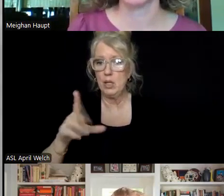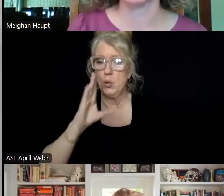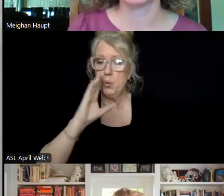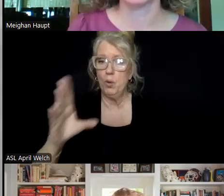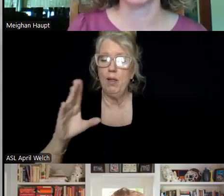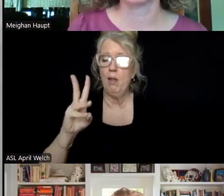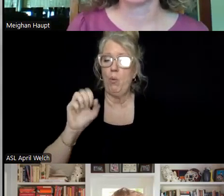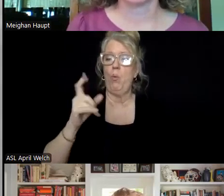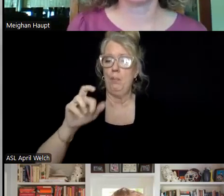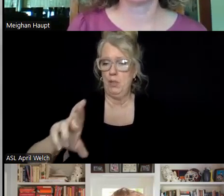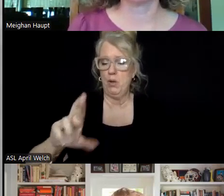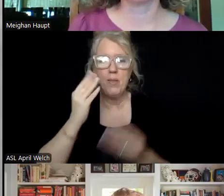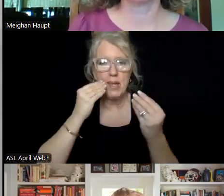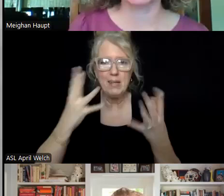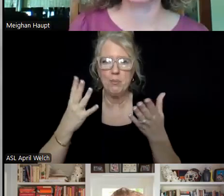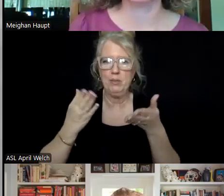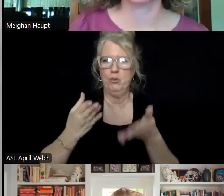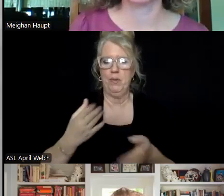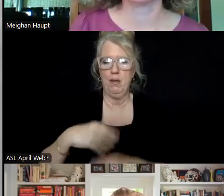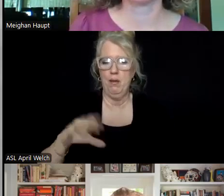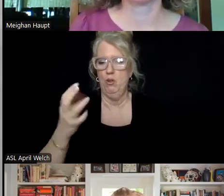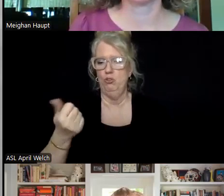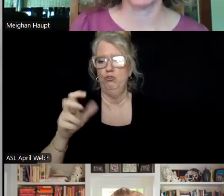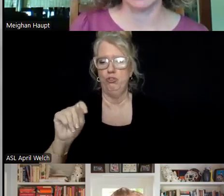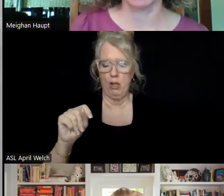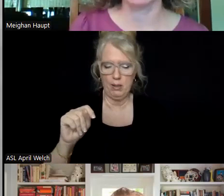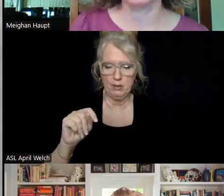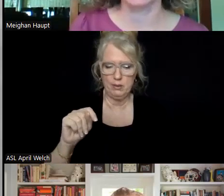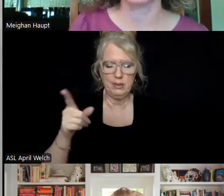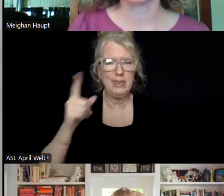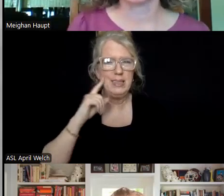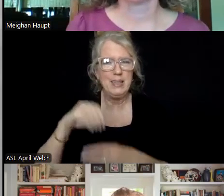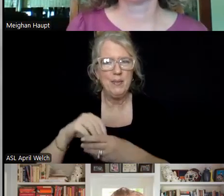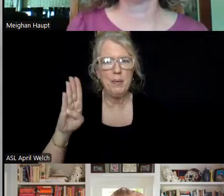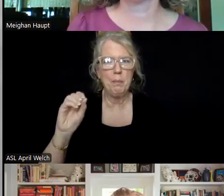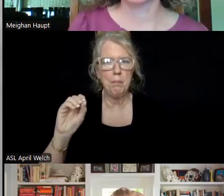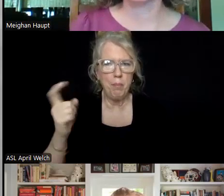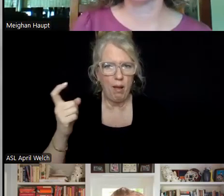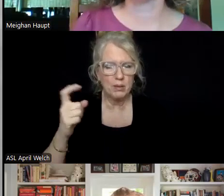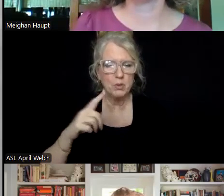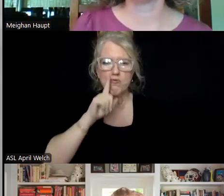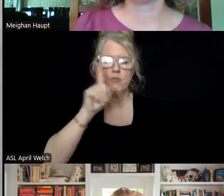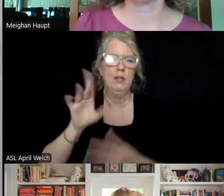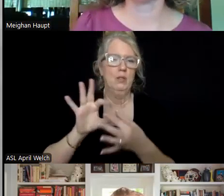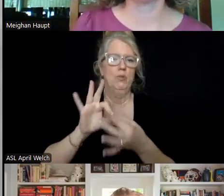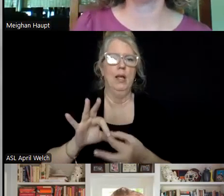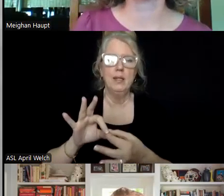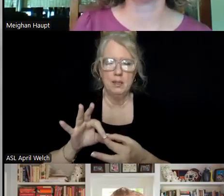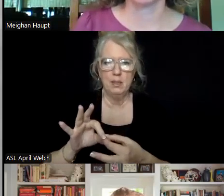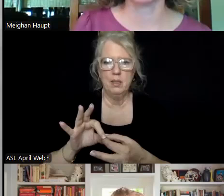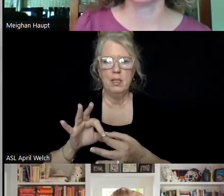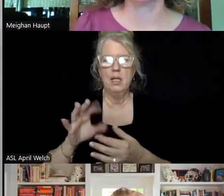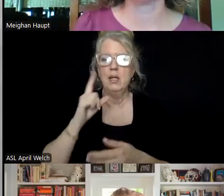webinar information in there. There are also chats in the chat box that really relate to those